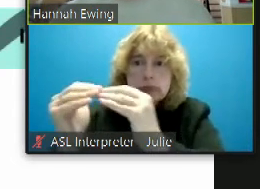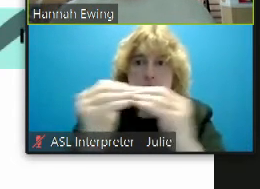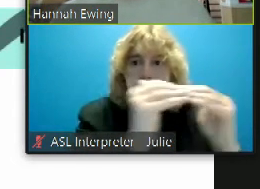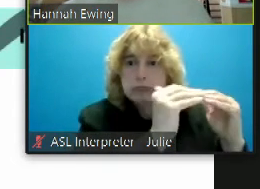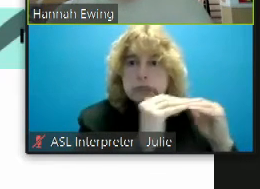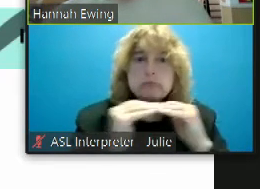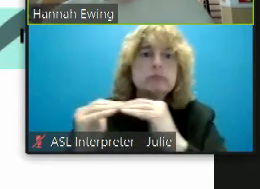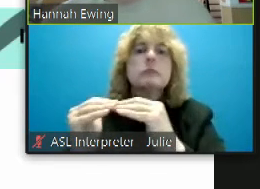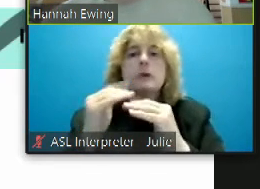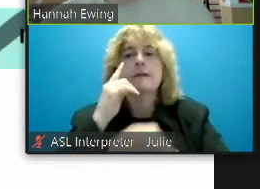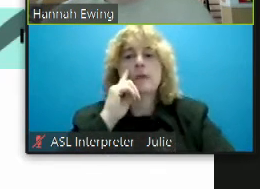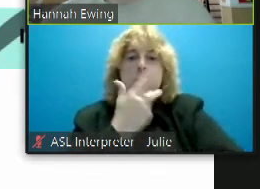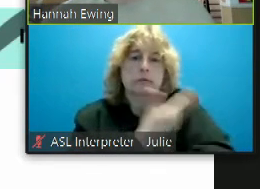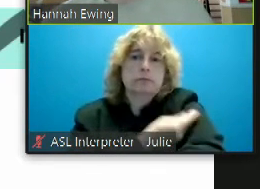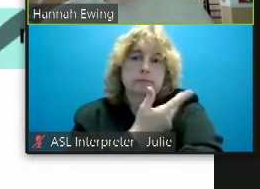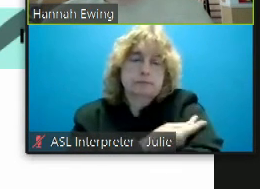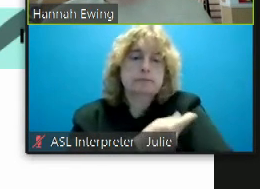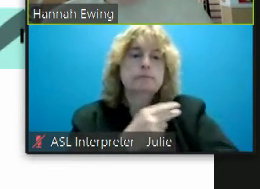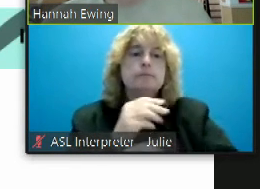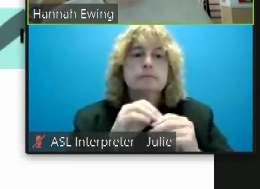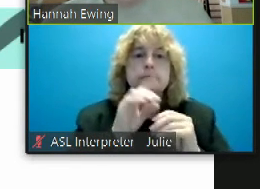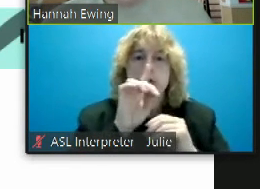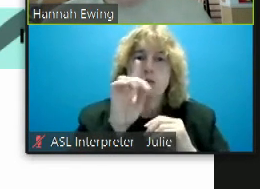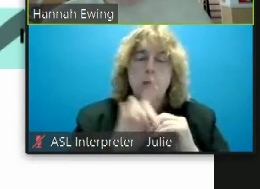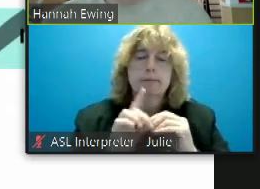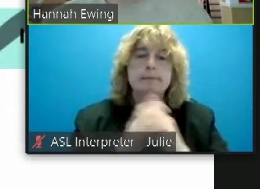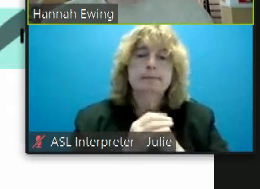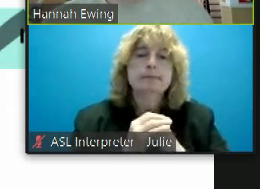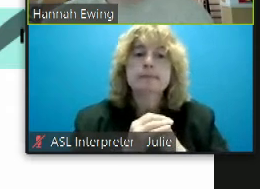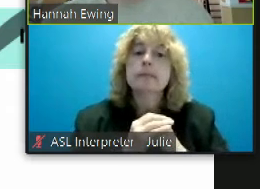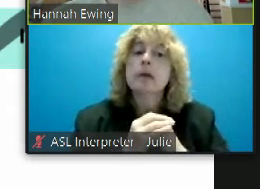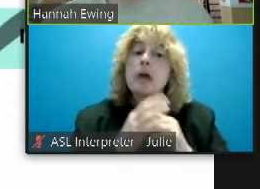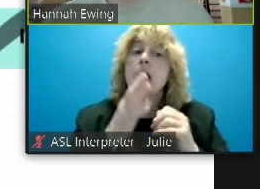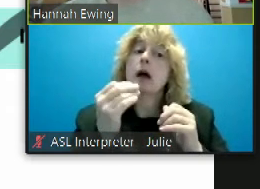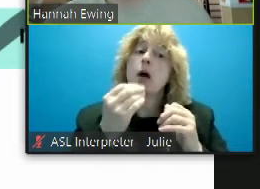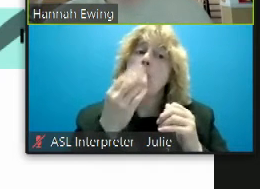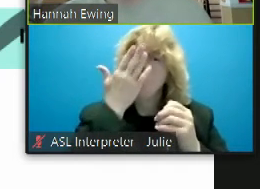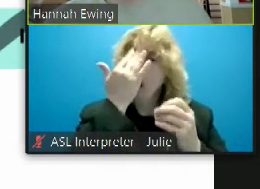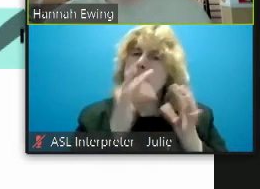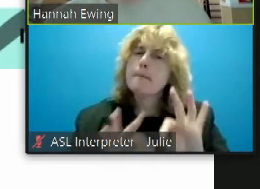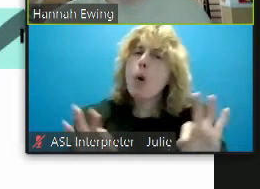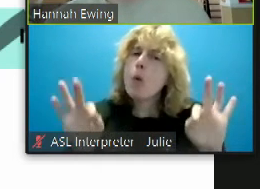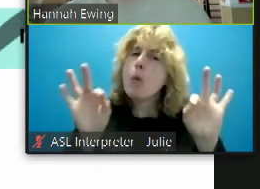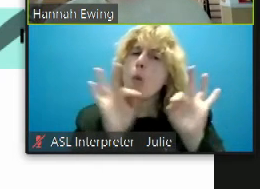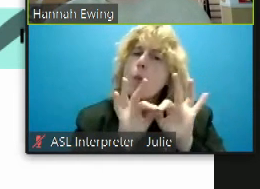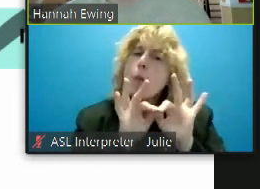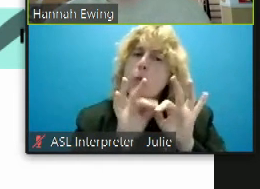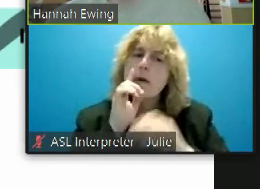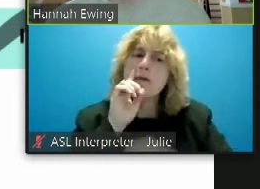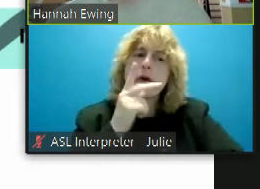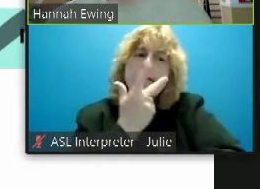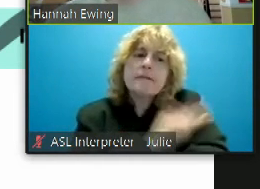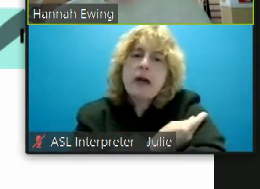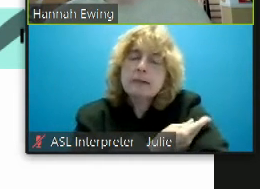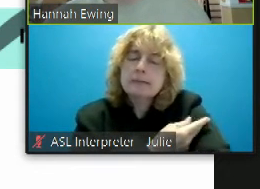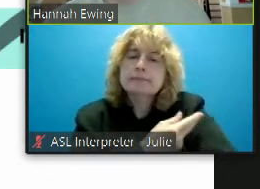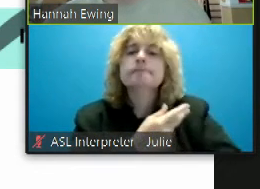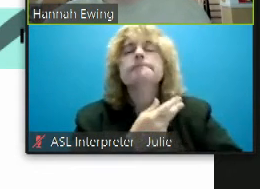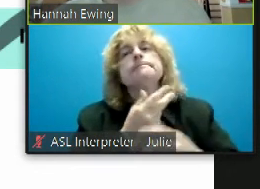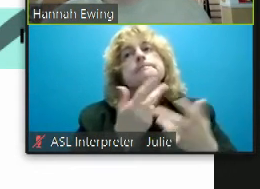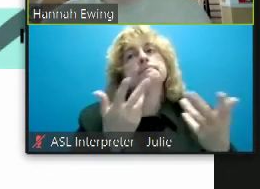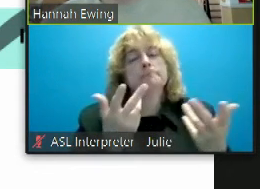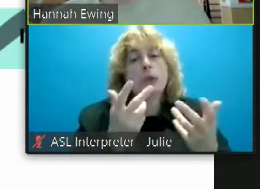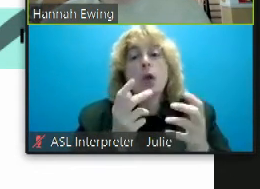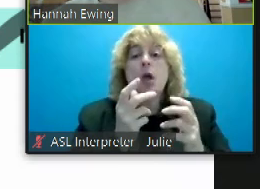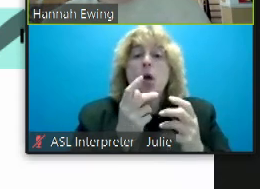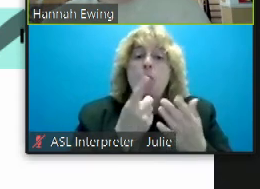And just a little bit of science to talk about why it's so important to get vaccinated is let's talk about what happens with and without a vaccine